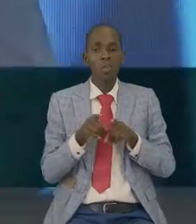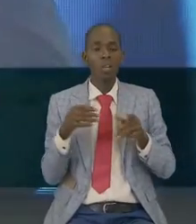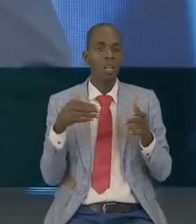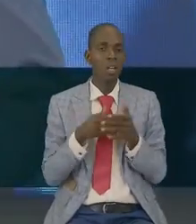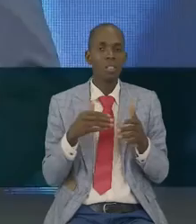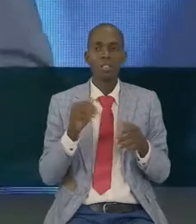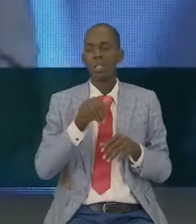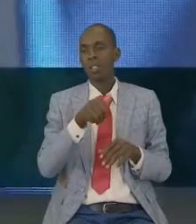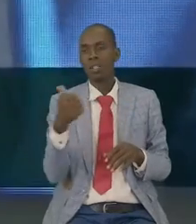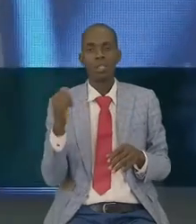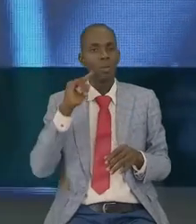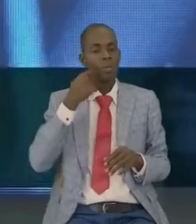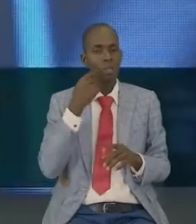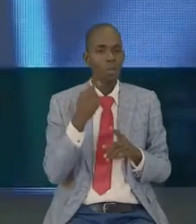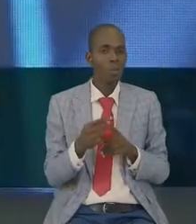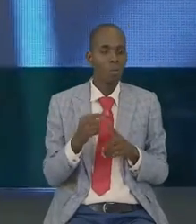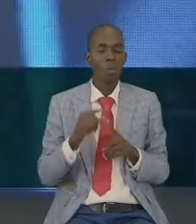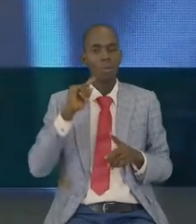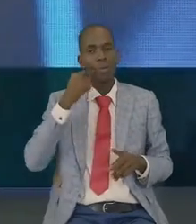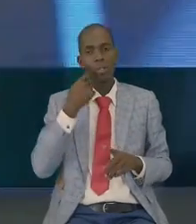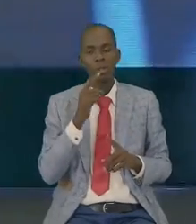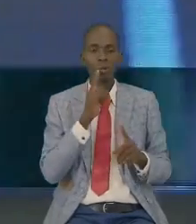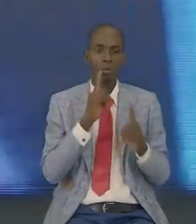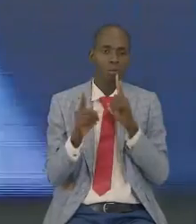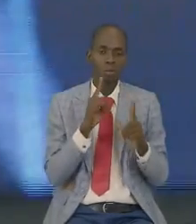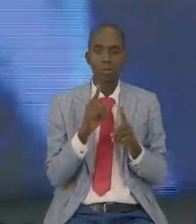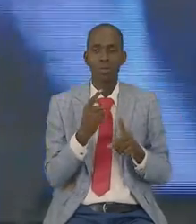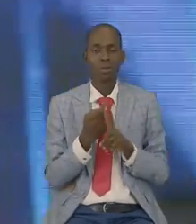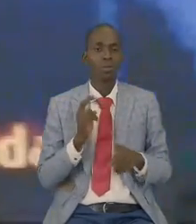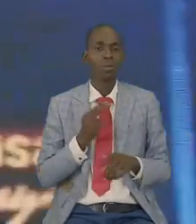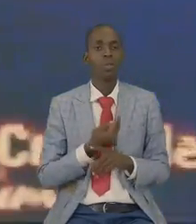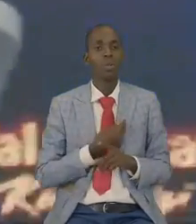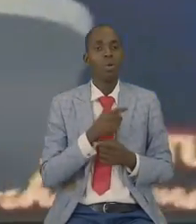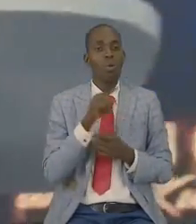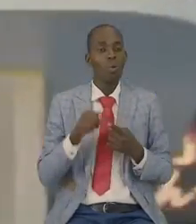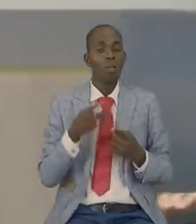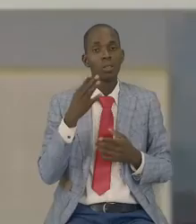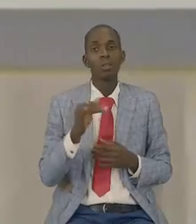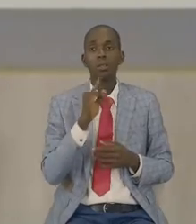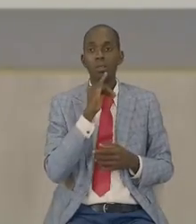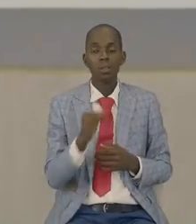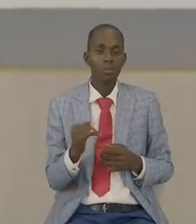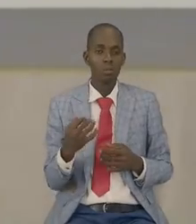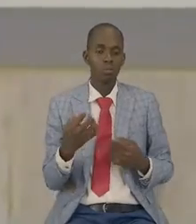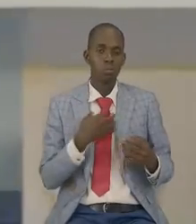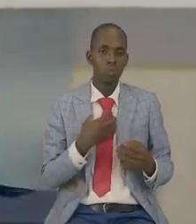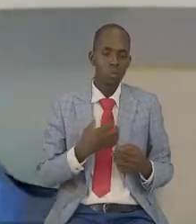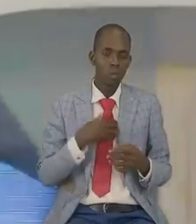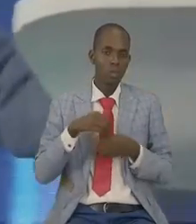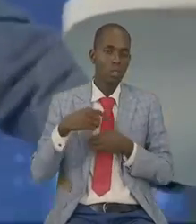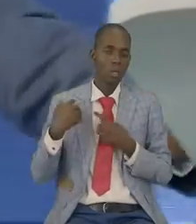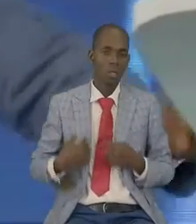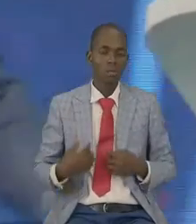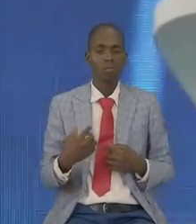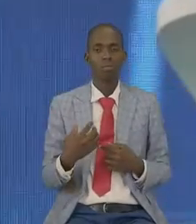bitter utterance coming from us. Because where there is murmuring and grumbling and